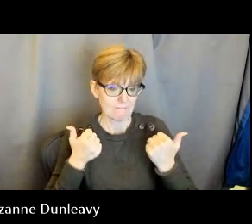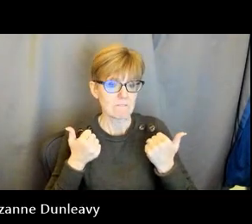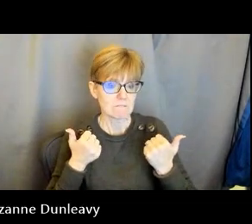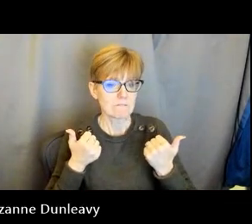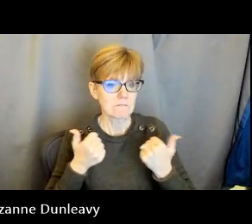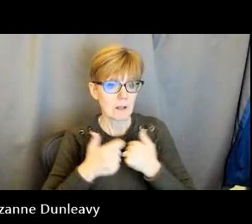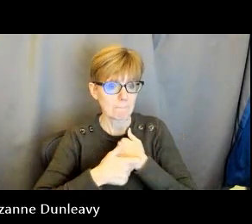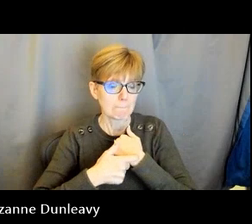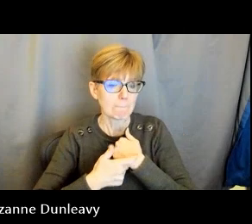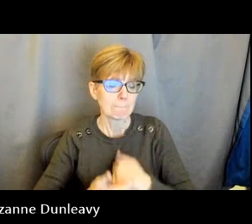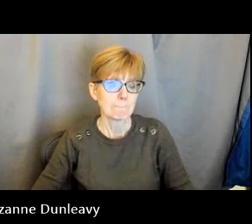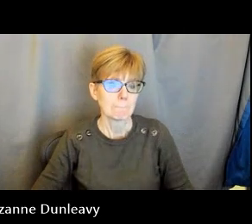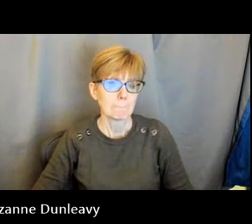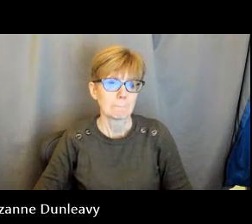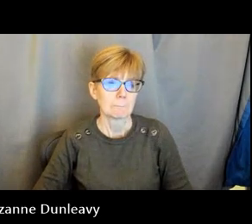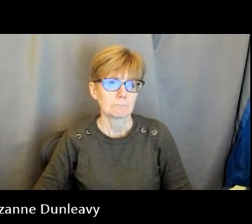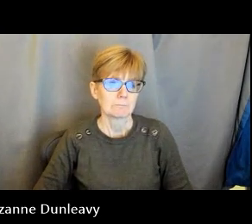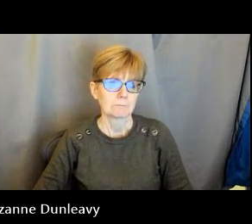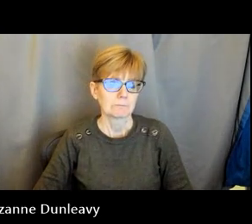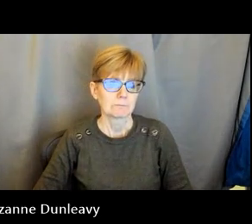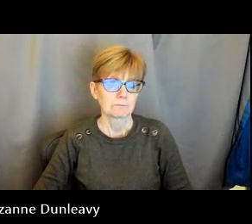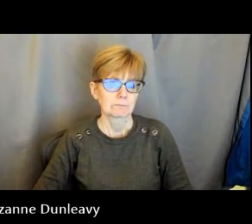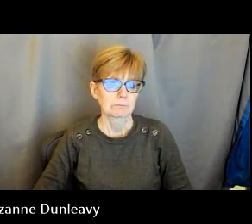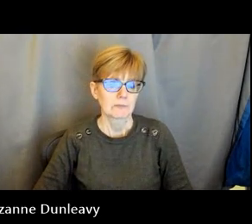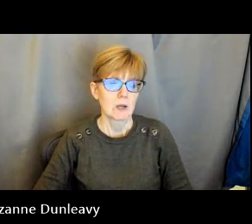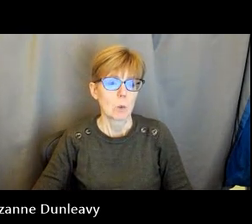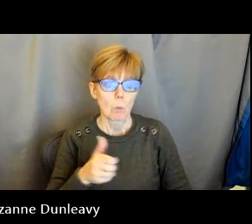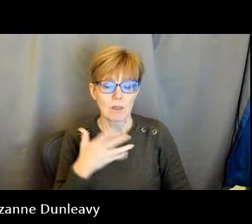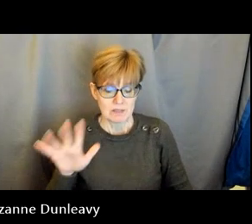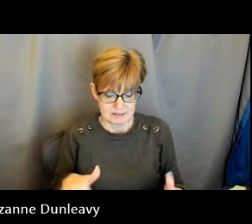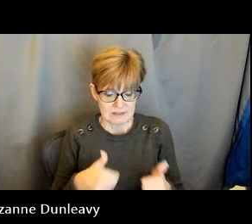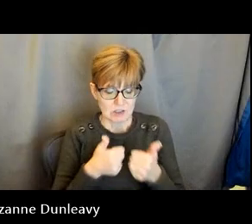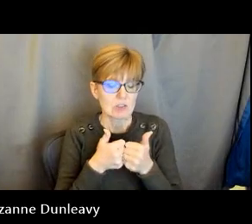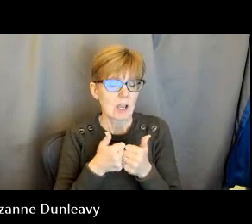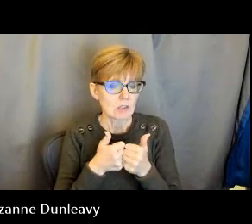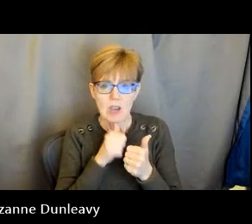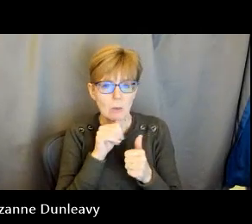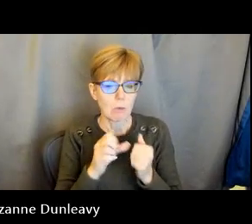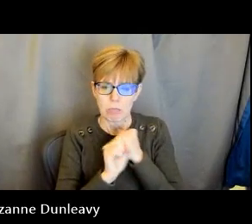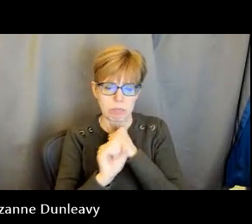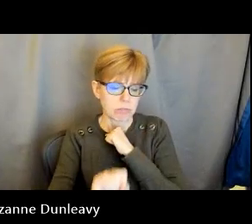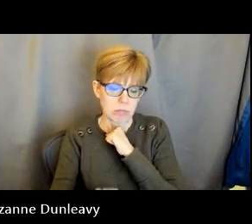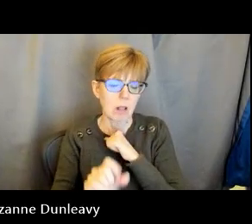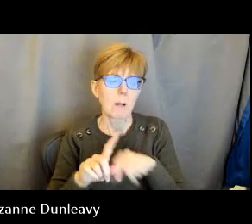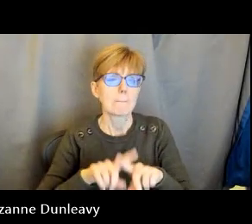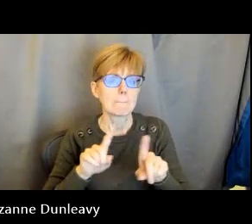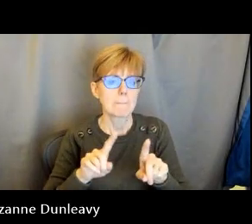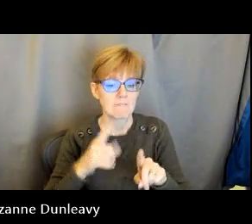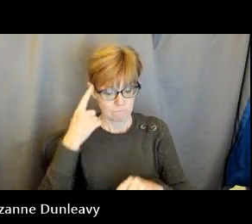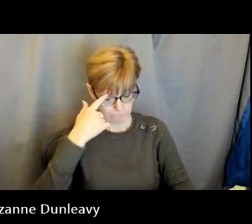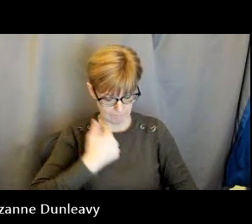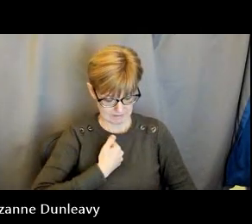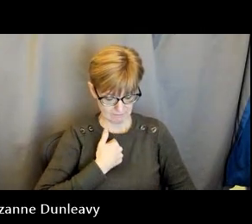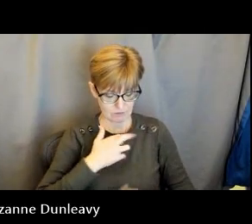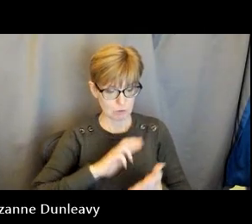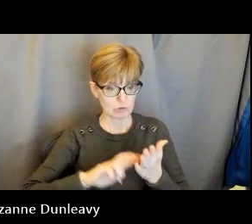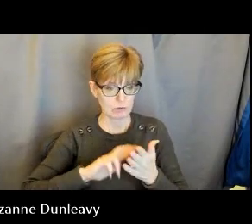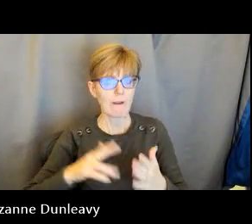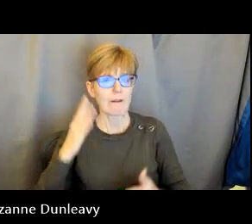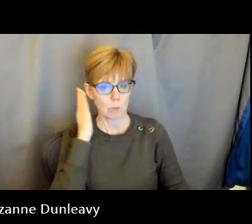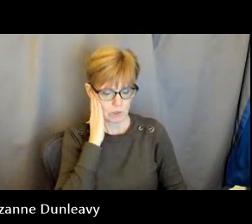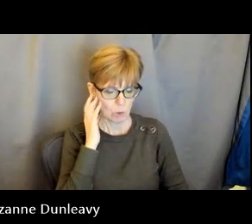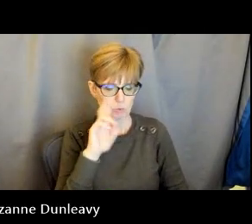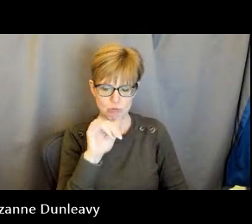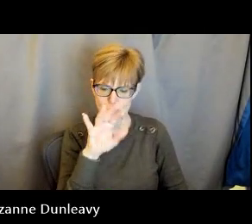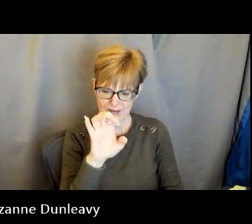One of the challenges, and I won't spend long on this, but this is something that's challenging for me as a researcher, is thinking about, well, if we know race is important